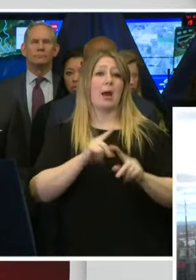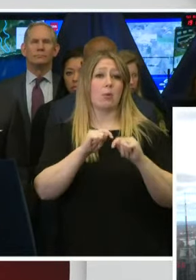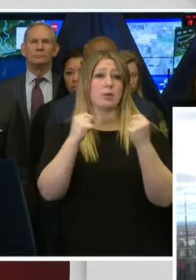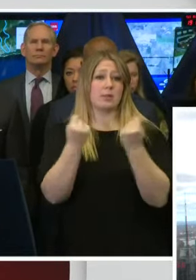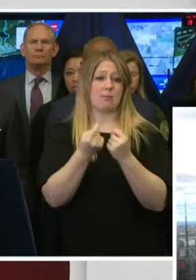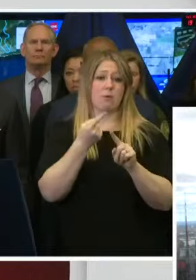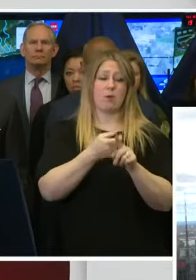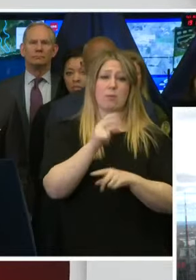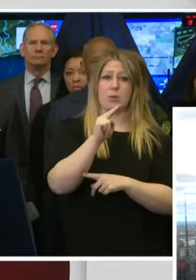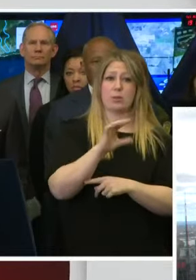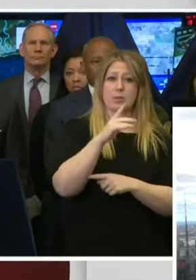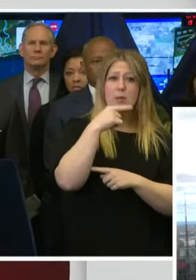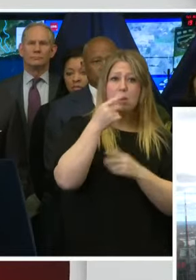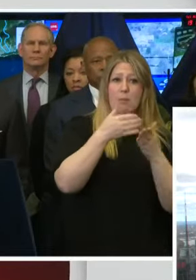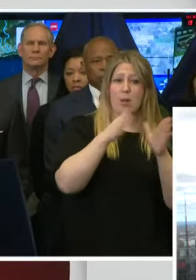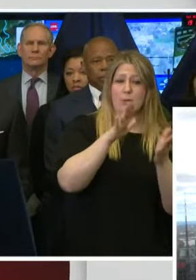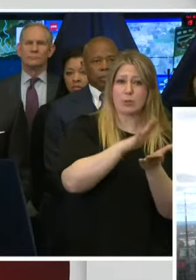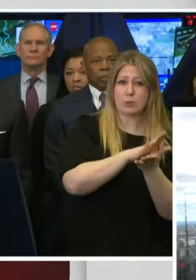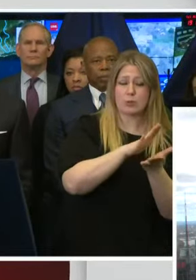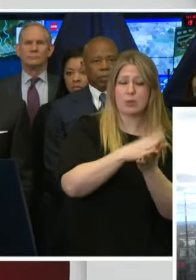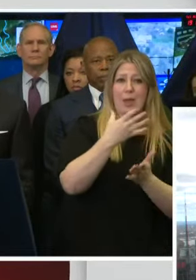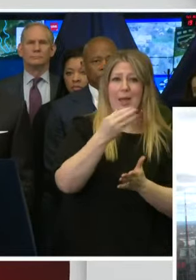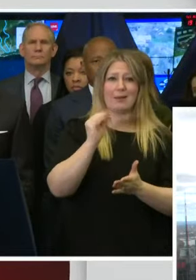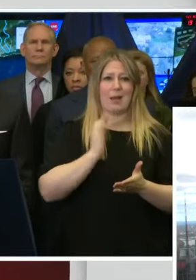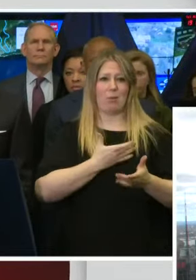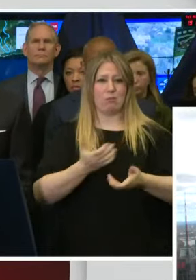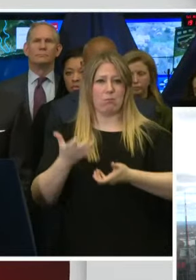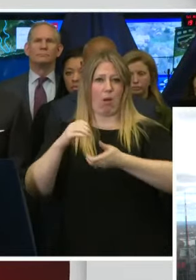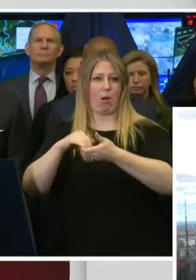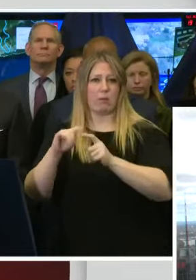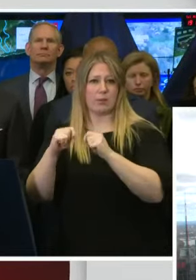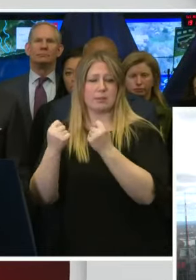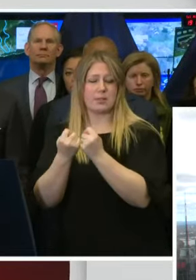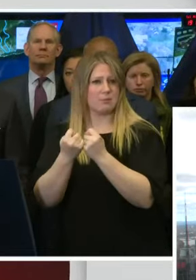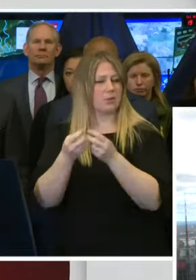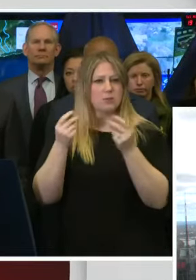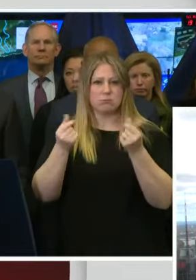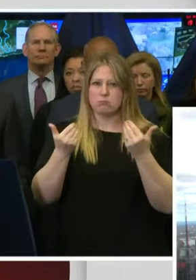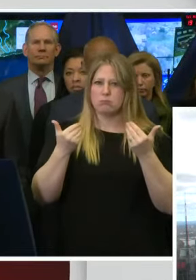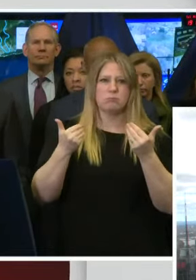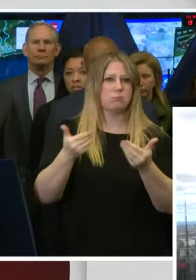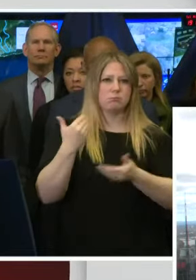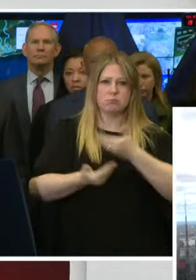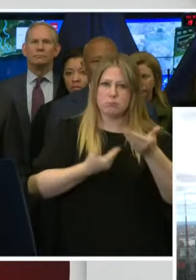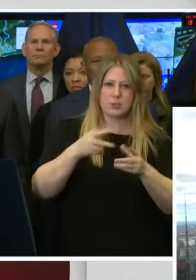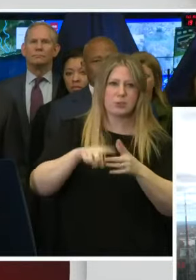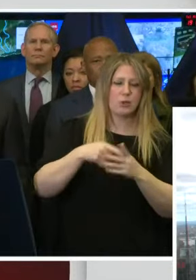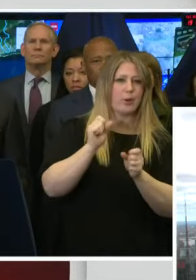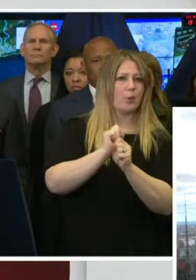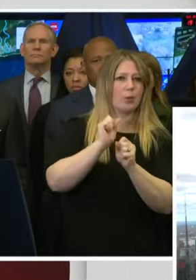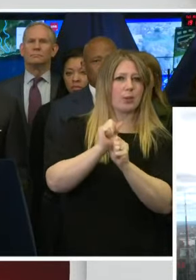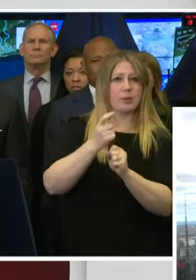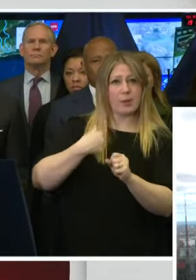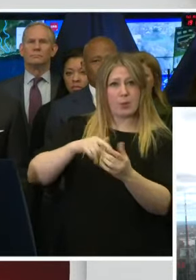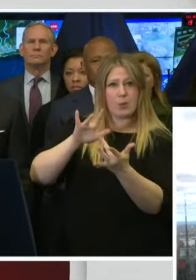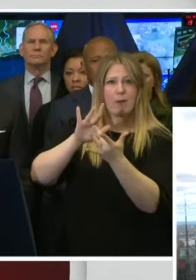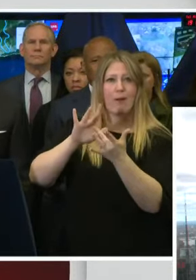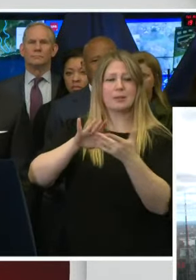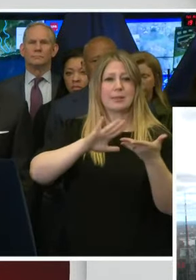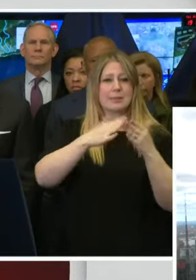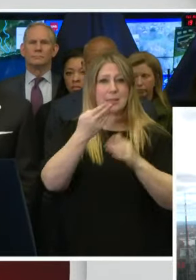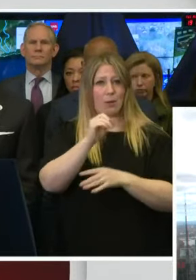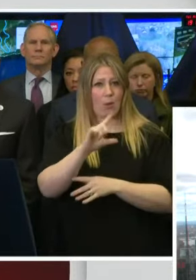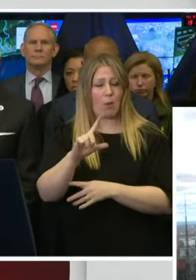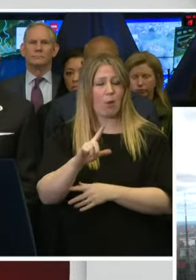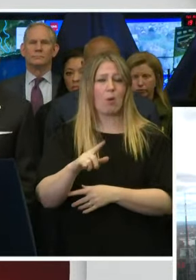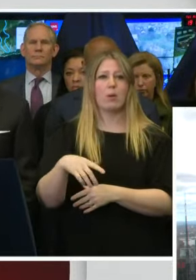and across the city, immediately jumped into action. We've been in close and constant communication with City Hall, with the Office of Emergency